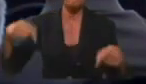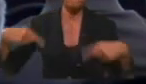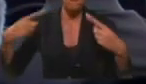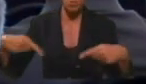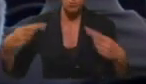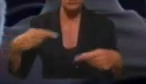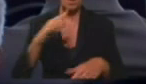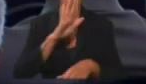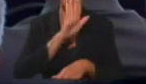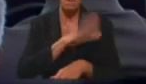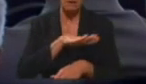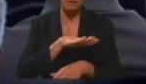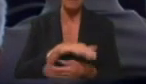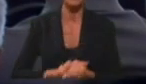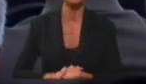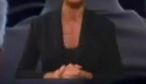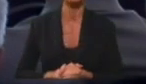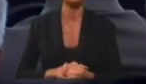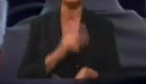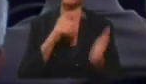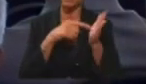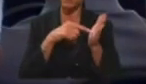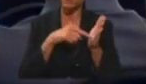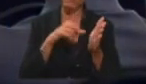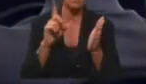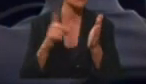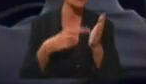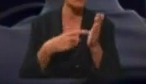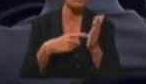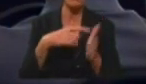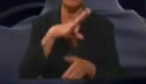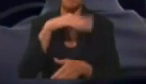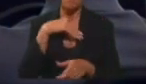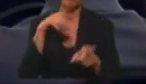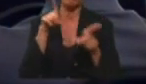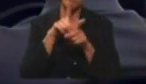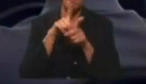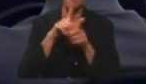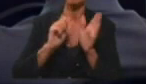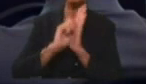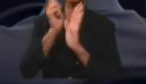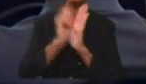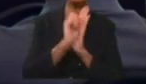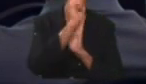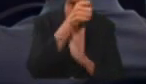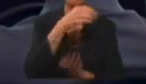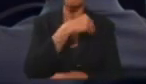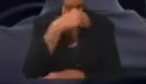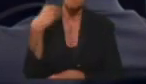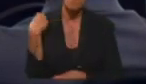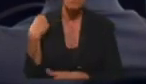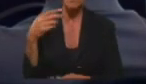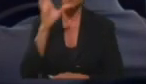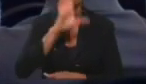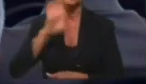of you in the room know, across Poland, there are many disabled people who are really practically trapped at home because they are not able to